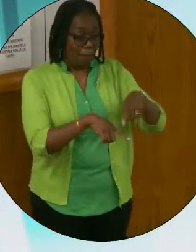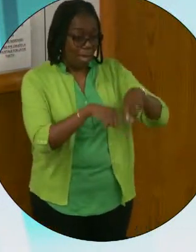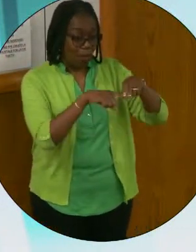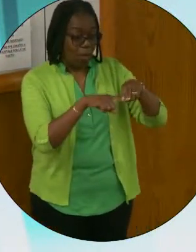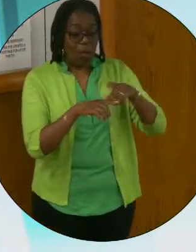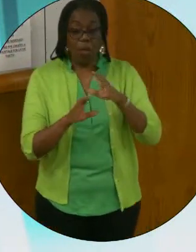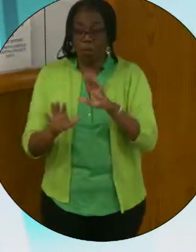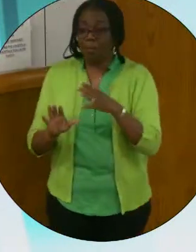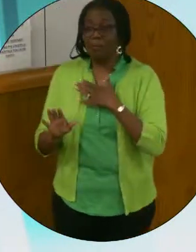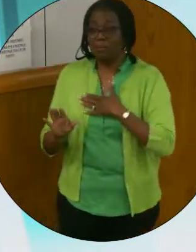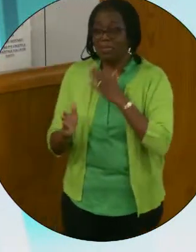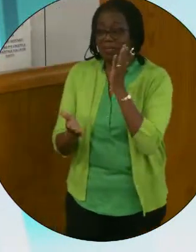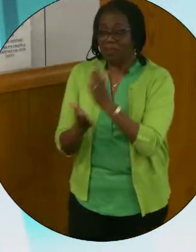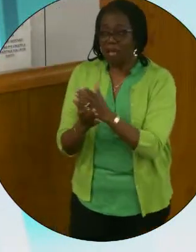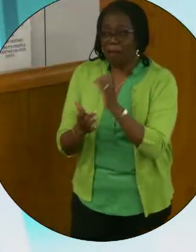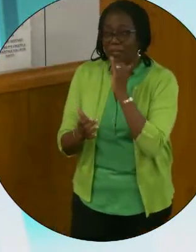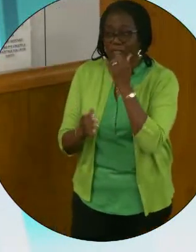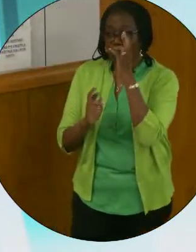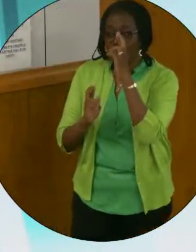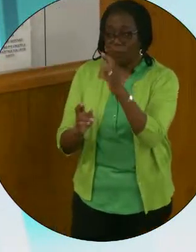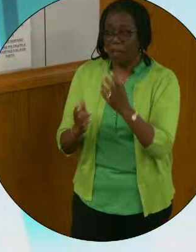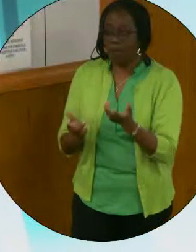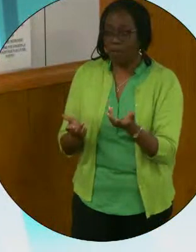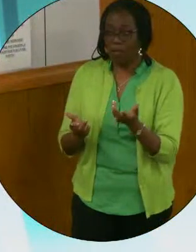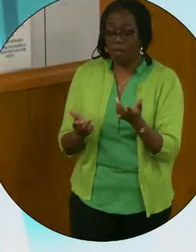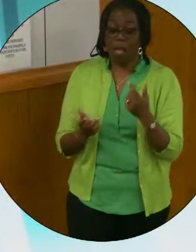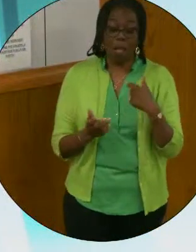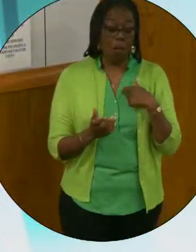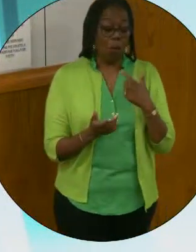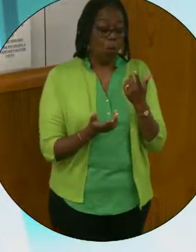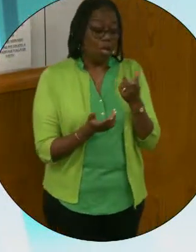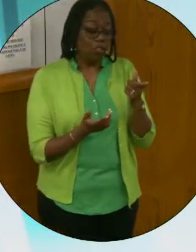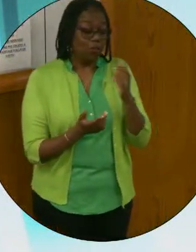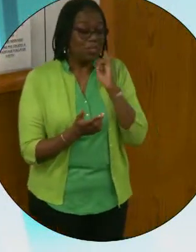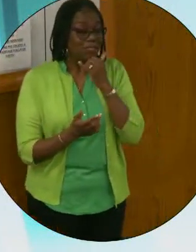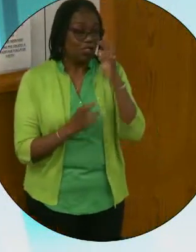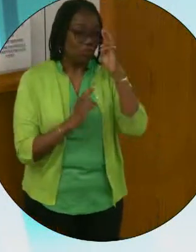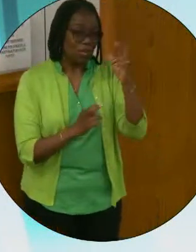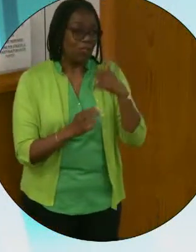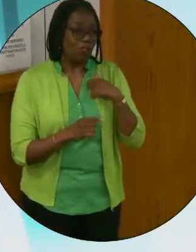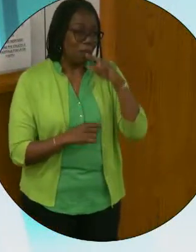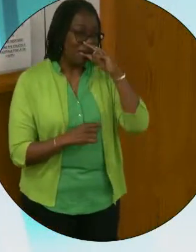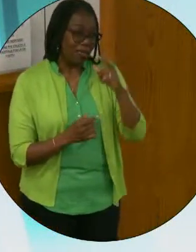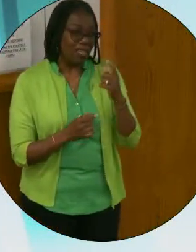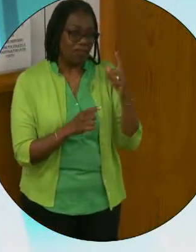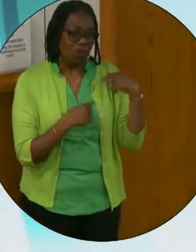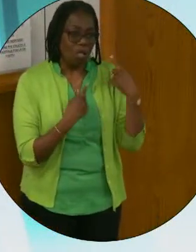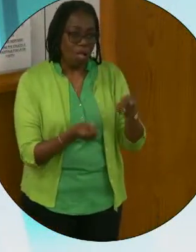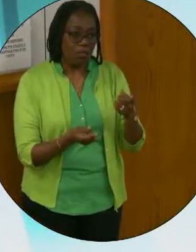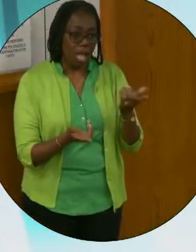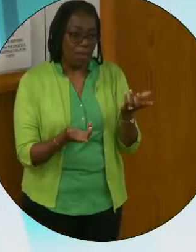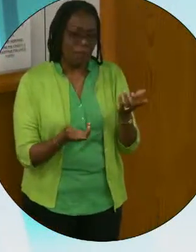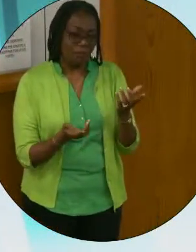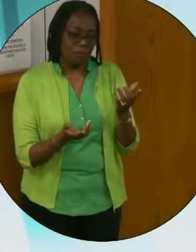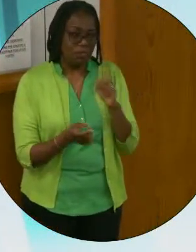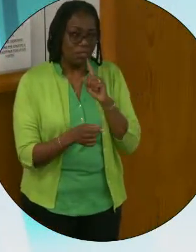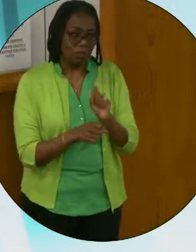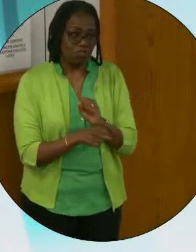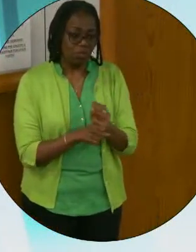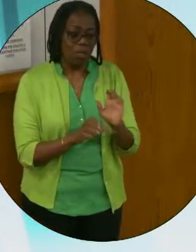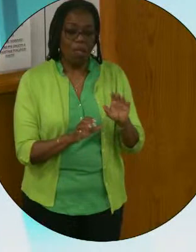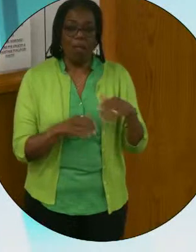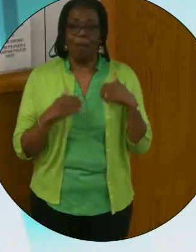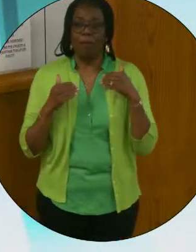being disrespectful to our staff? Well, you guys have been disrespectful to my kid for a long time, so Mr. let's Bayless. be real. Mr. Bayless. Okay, so moving